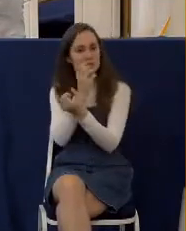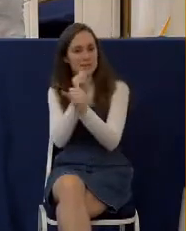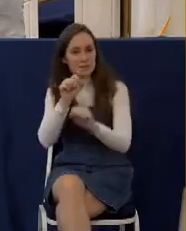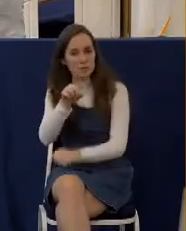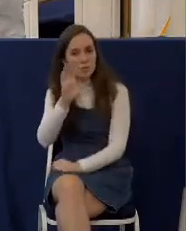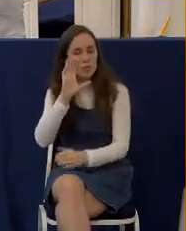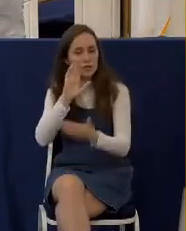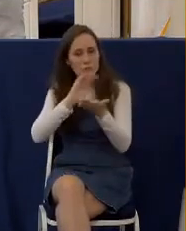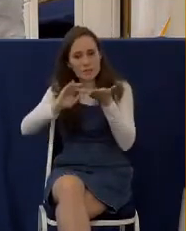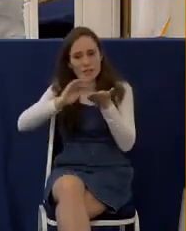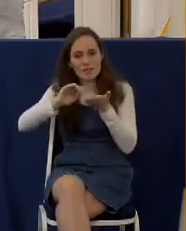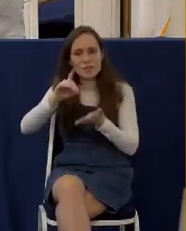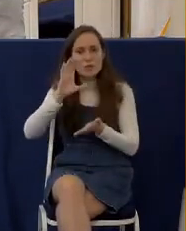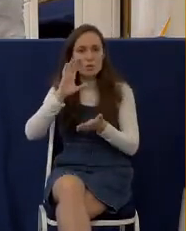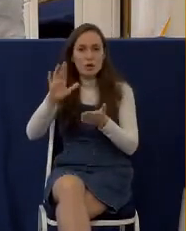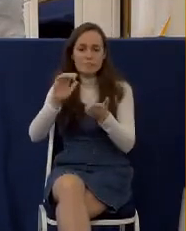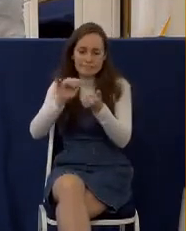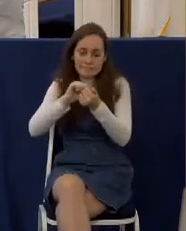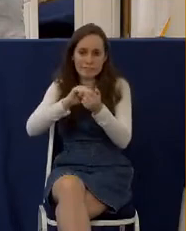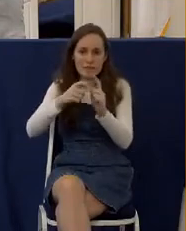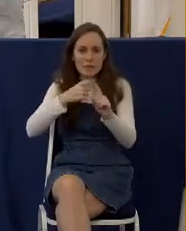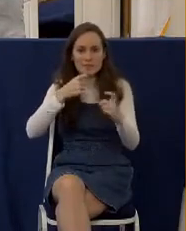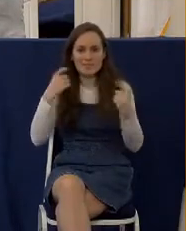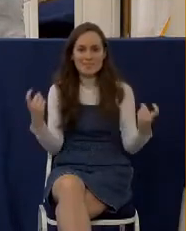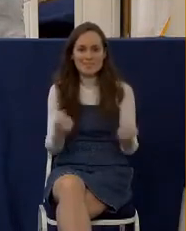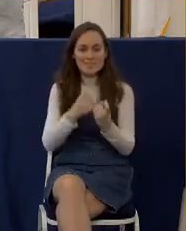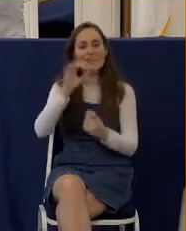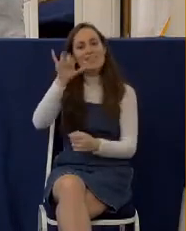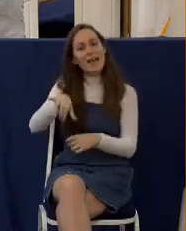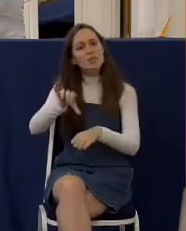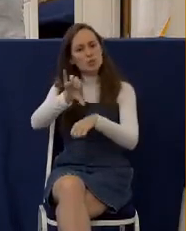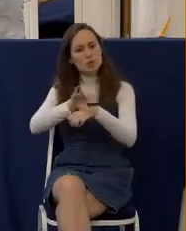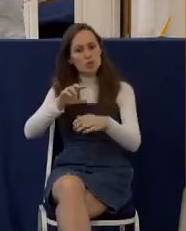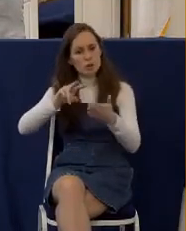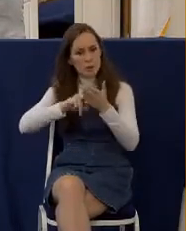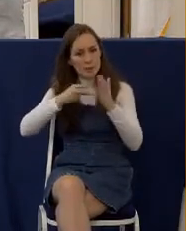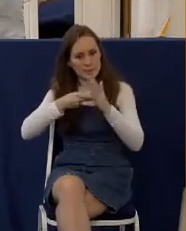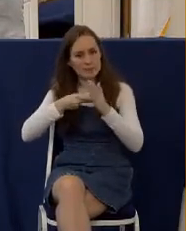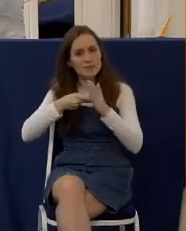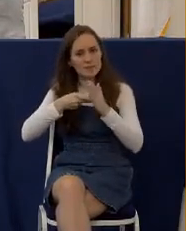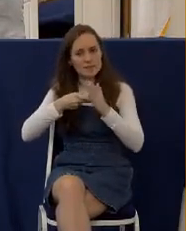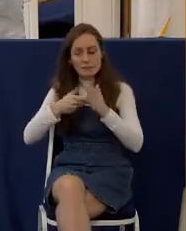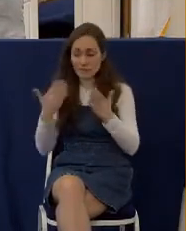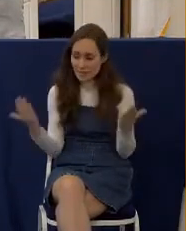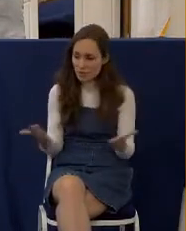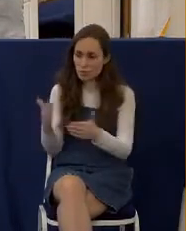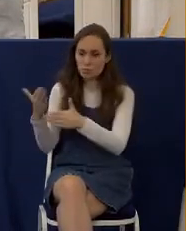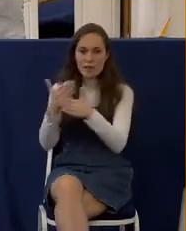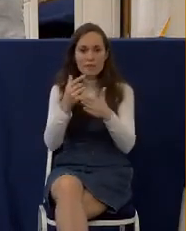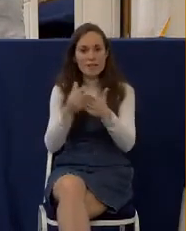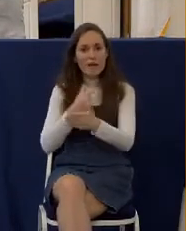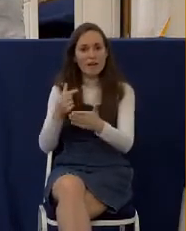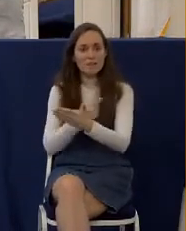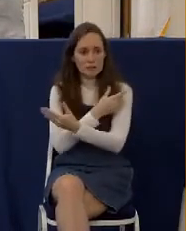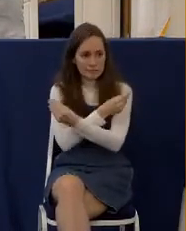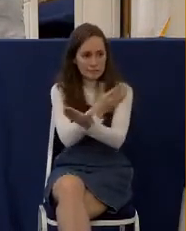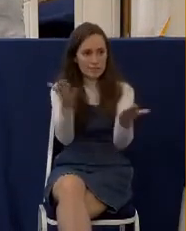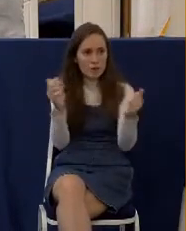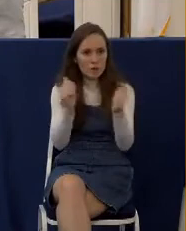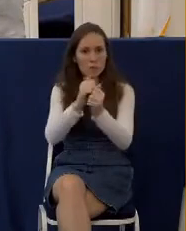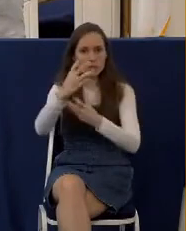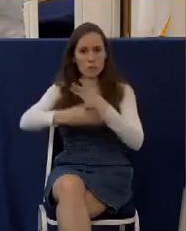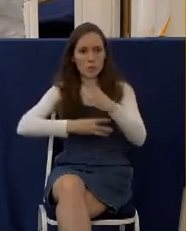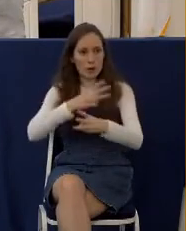cleanse you of your sin. This is what the church is here for. We're here to share the gospel with the world. This is why